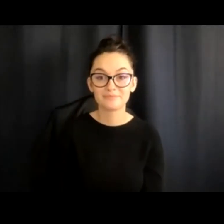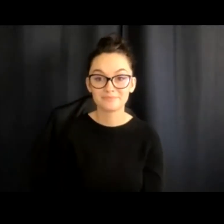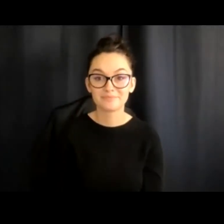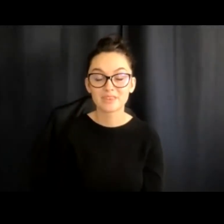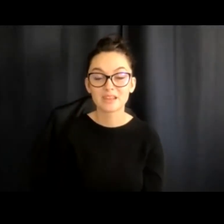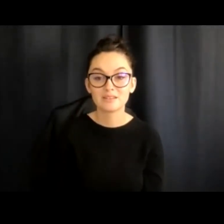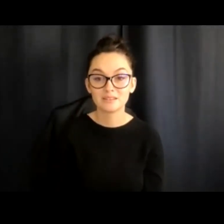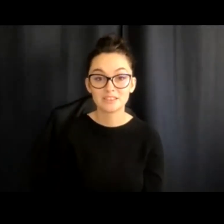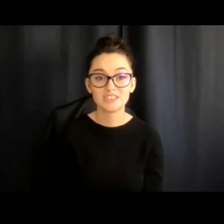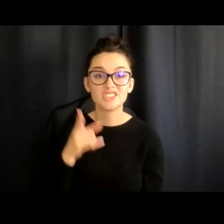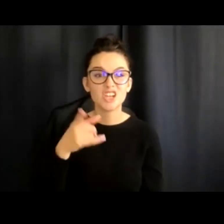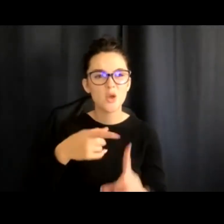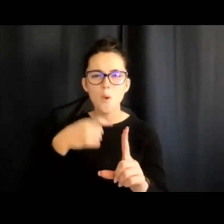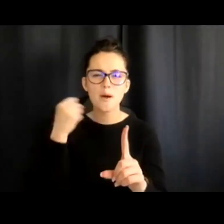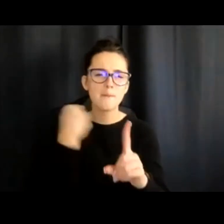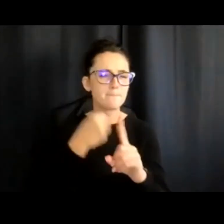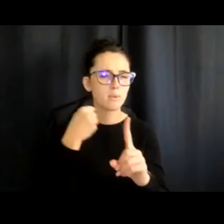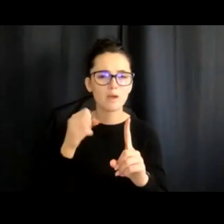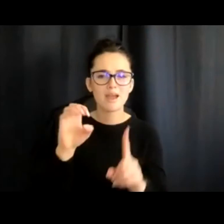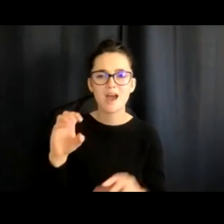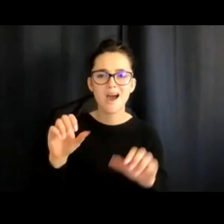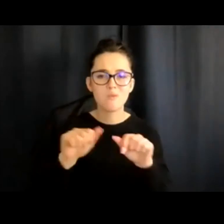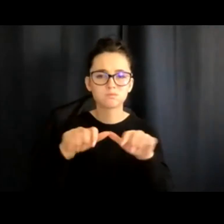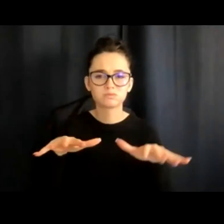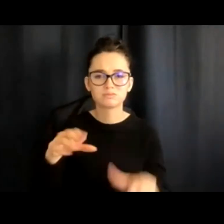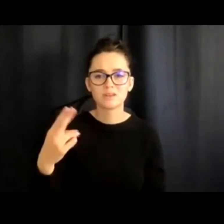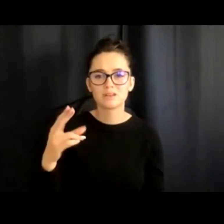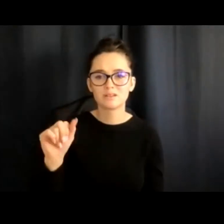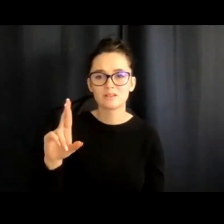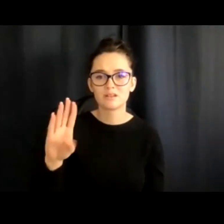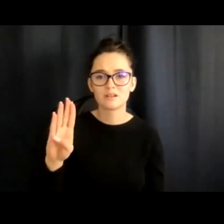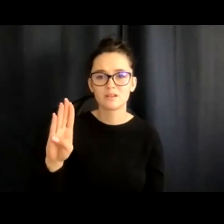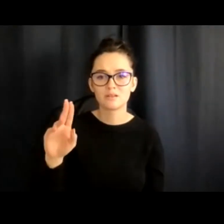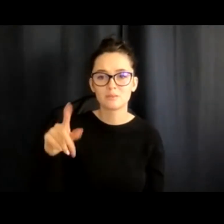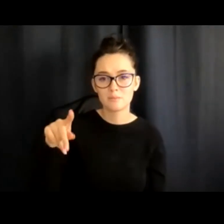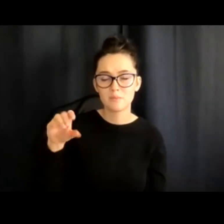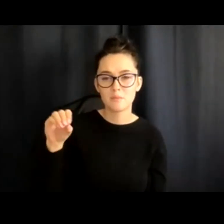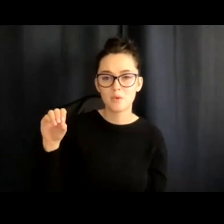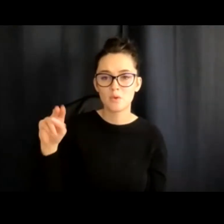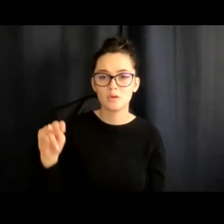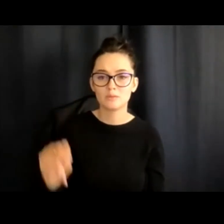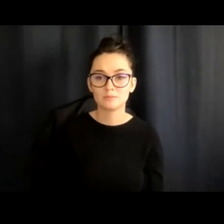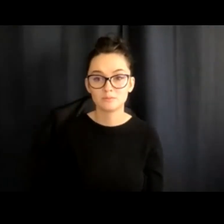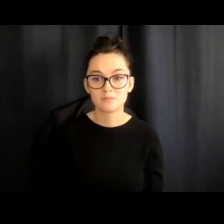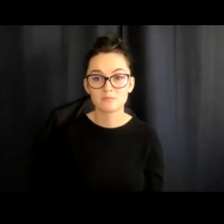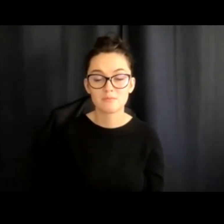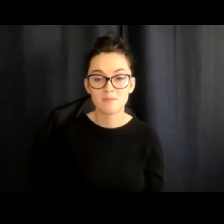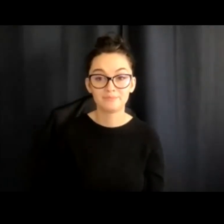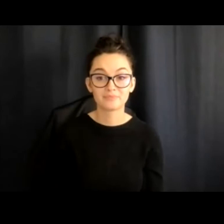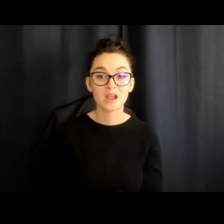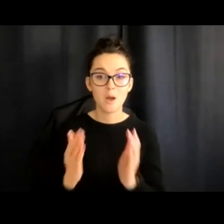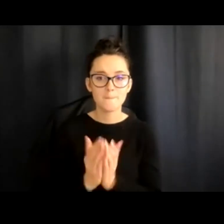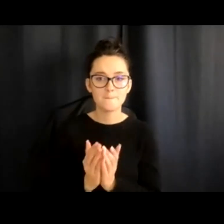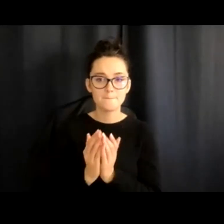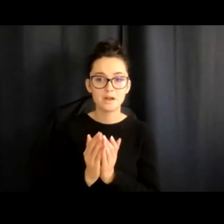well, she got hit by an exploding harpoon. So I'm going to turn her on this side, and a boat came with, it looks